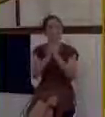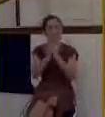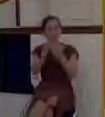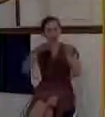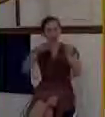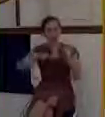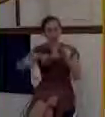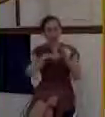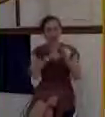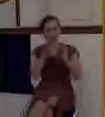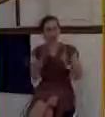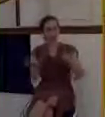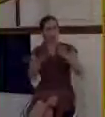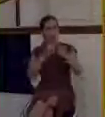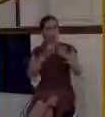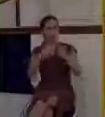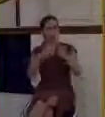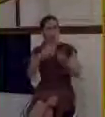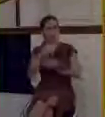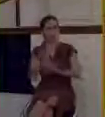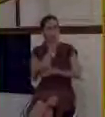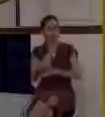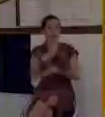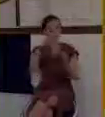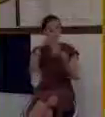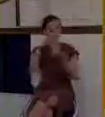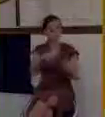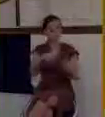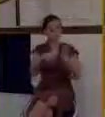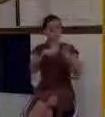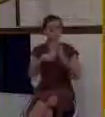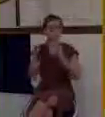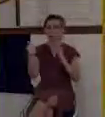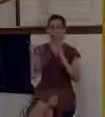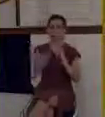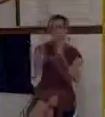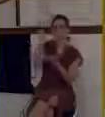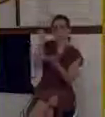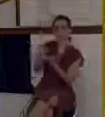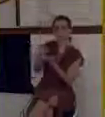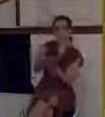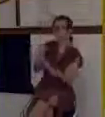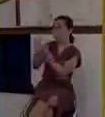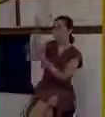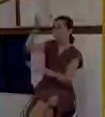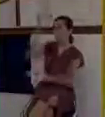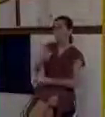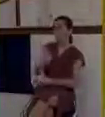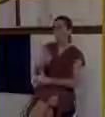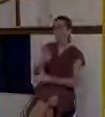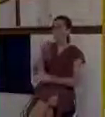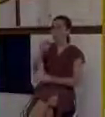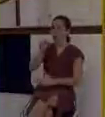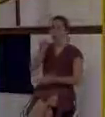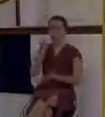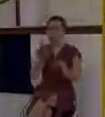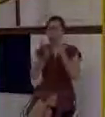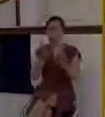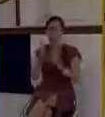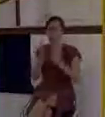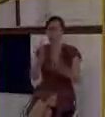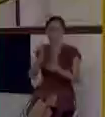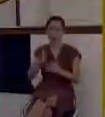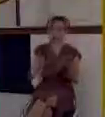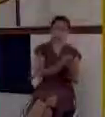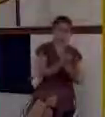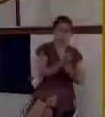workman that needeth not to be ashamed, rightly dividing the word of truth. It's dangerous to